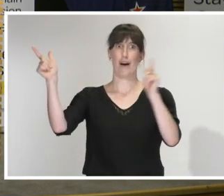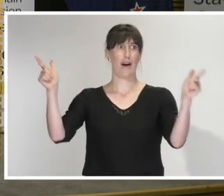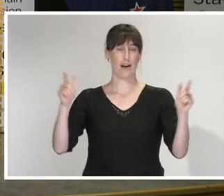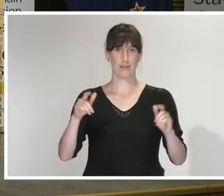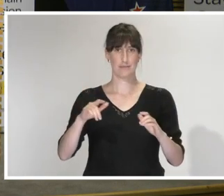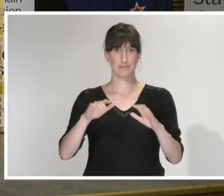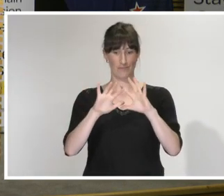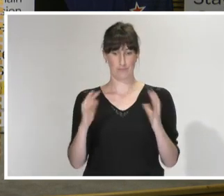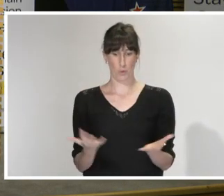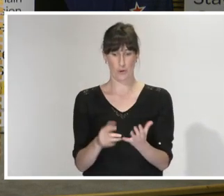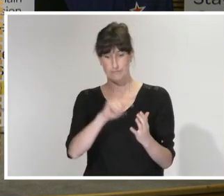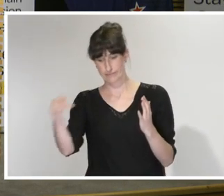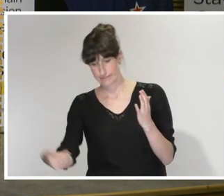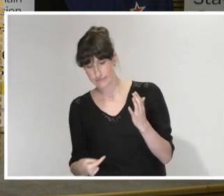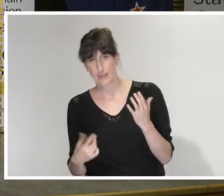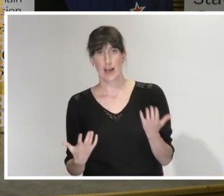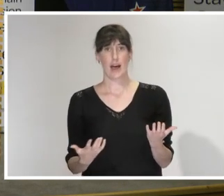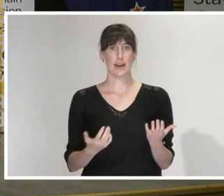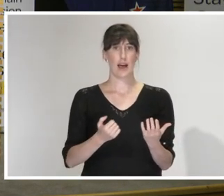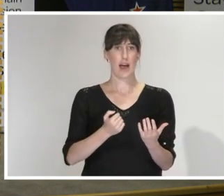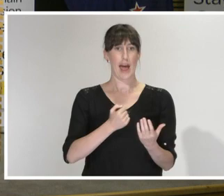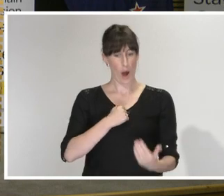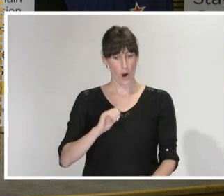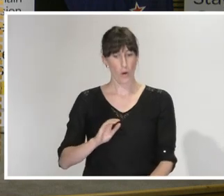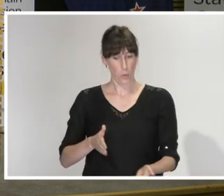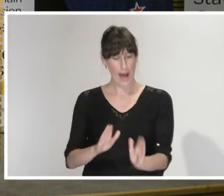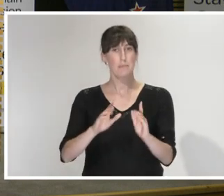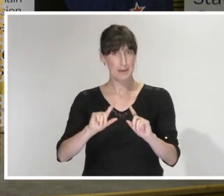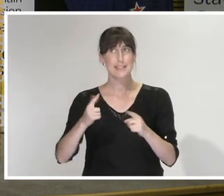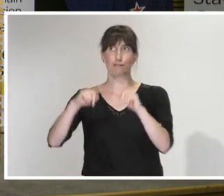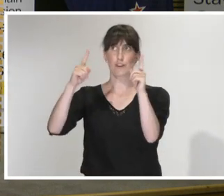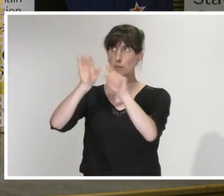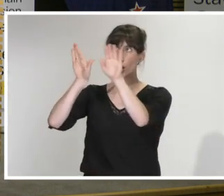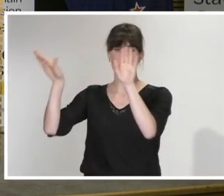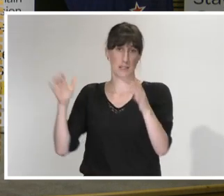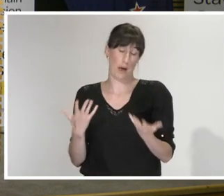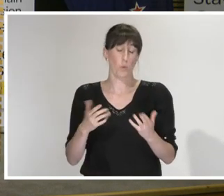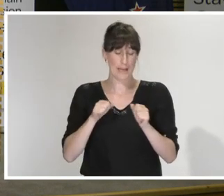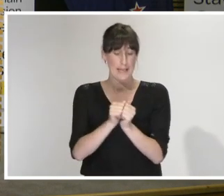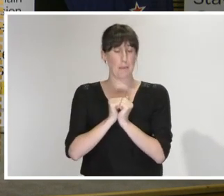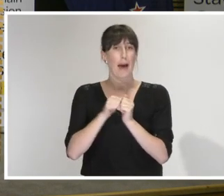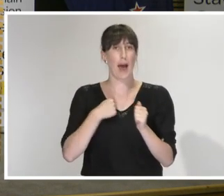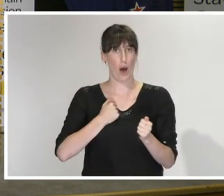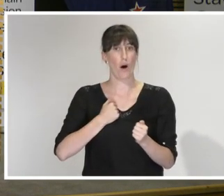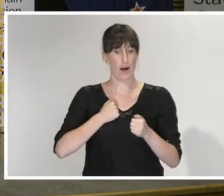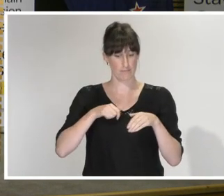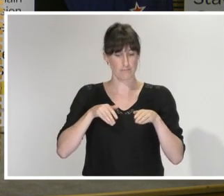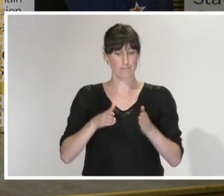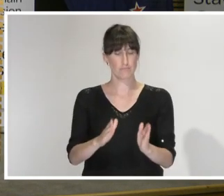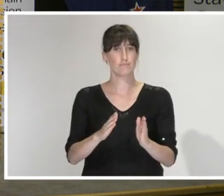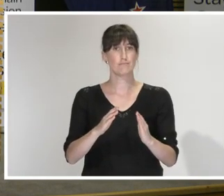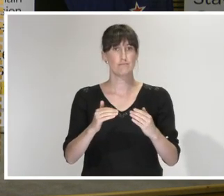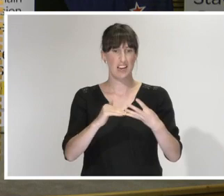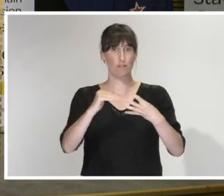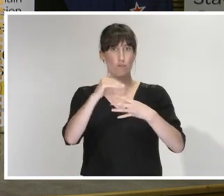And so that means that our approach might be different to others, but we stand by that. we're halfway through the lockdown. I'm just wondering, has it actually